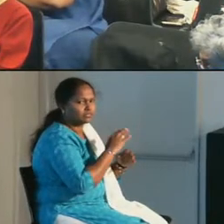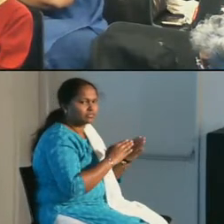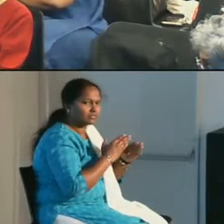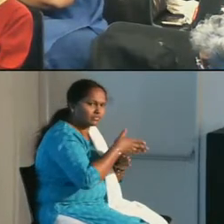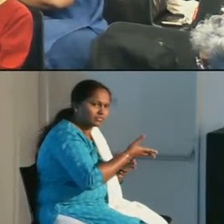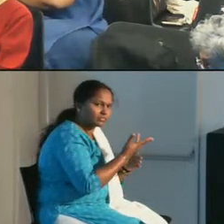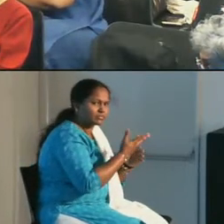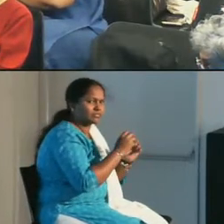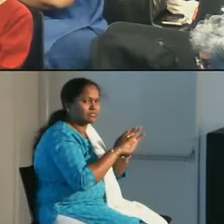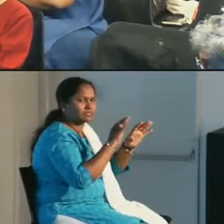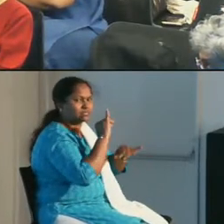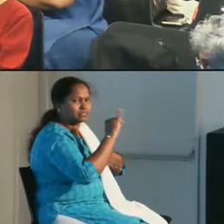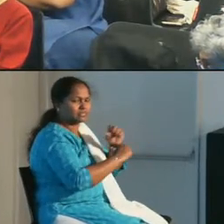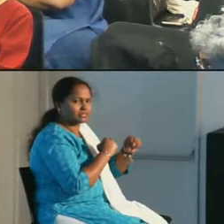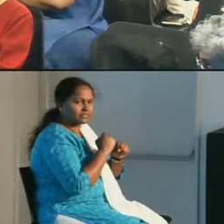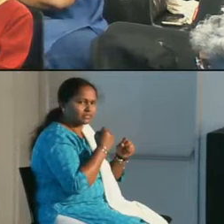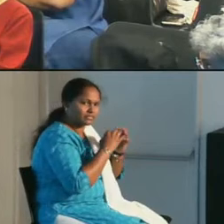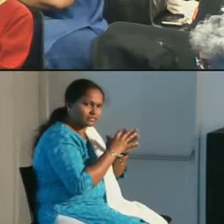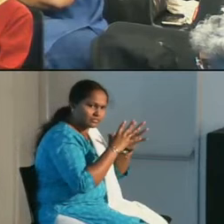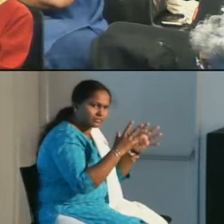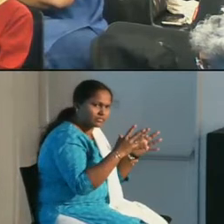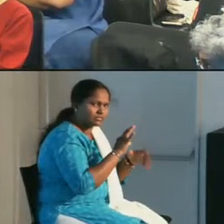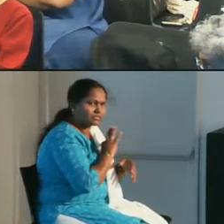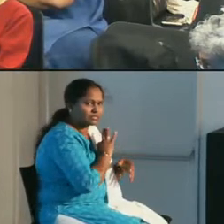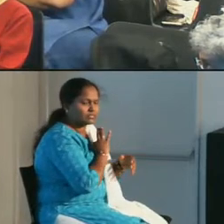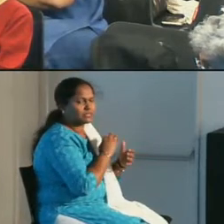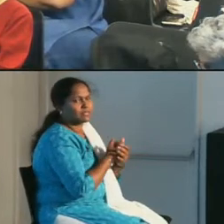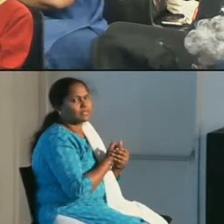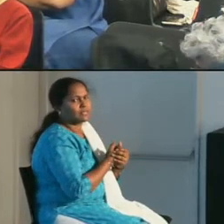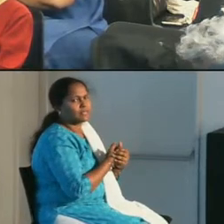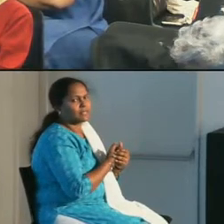over 6 years, and